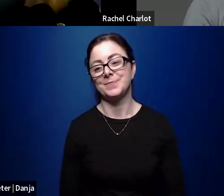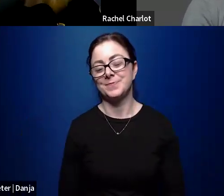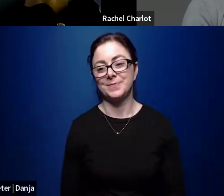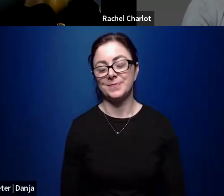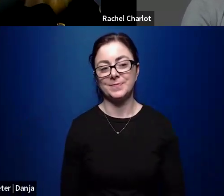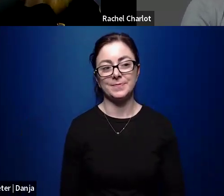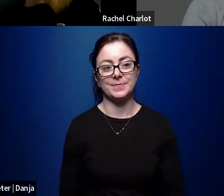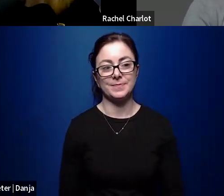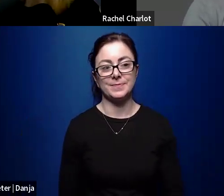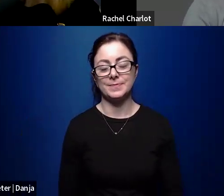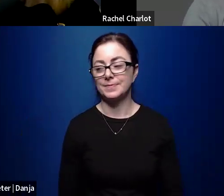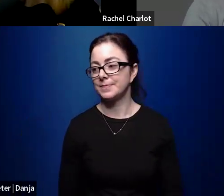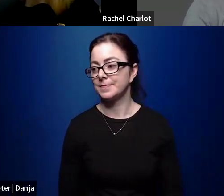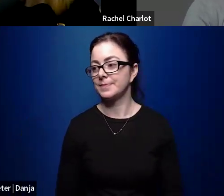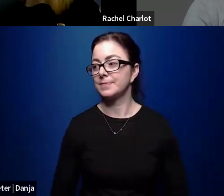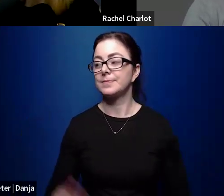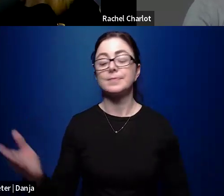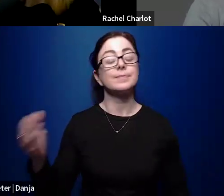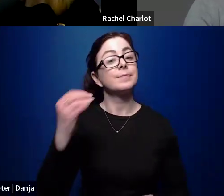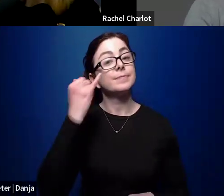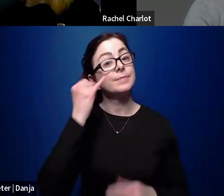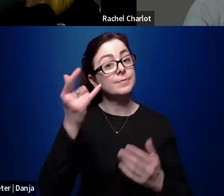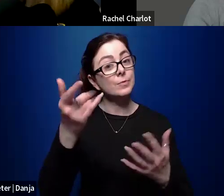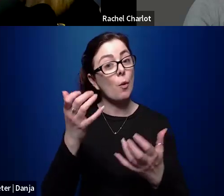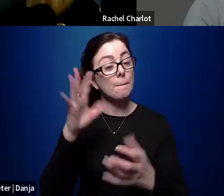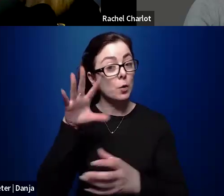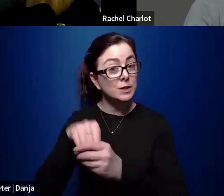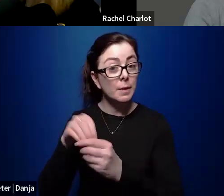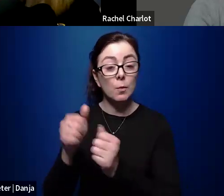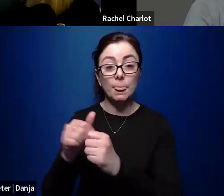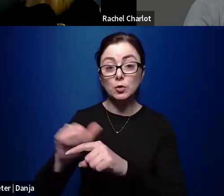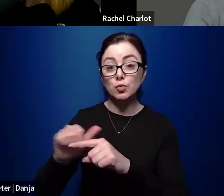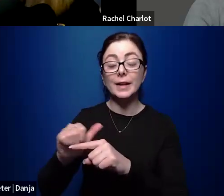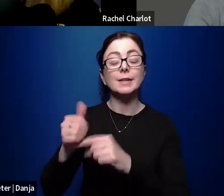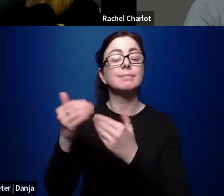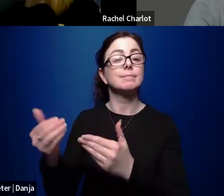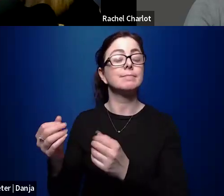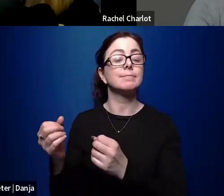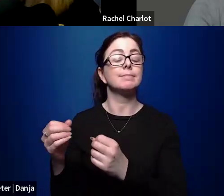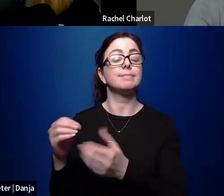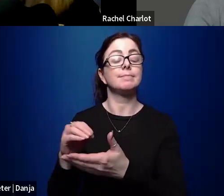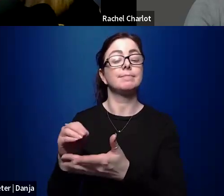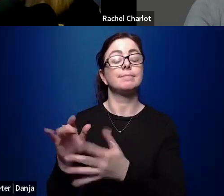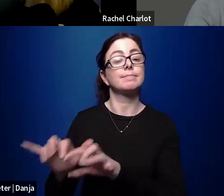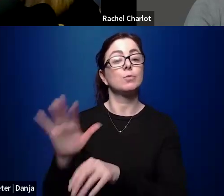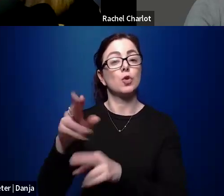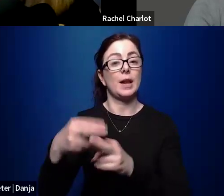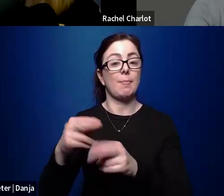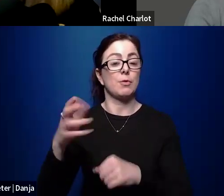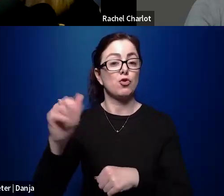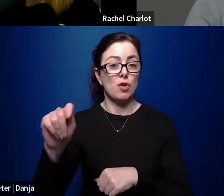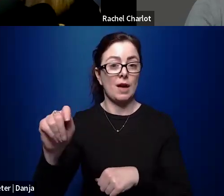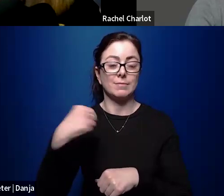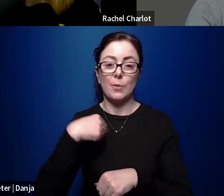Again, please put your name in the chat if you would like to participate, and we will loop you in when we start planning for the fall.